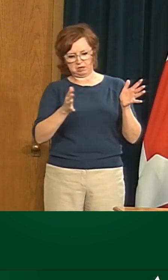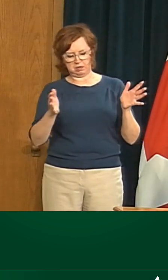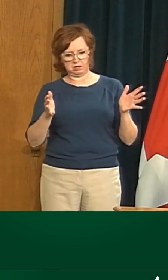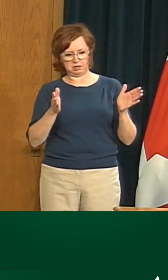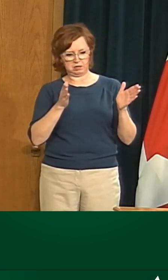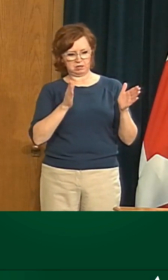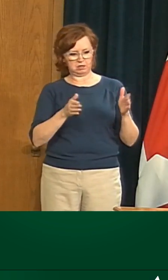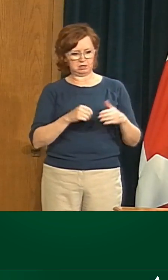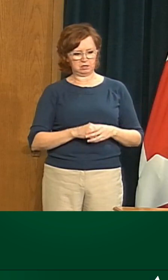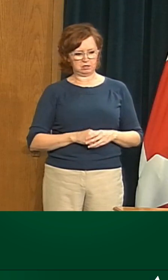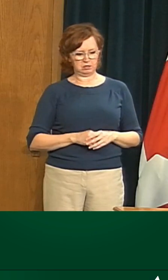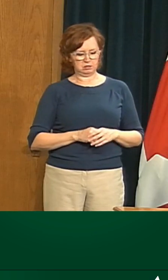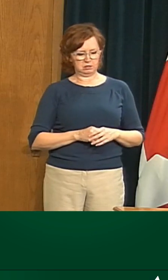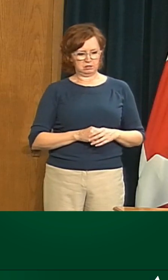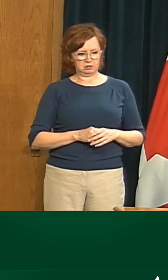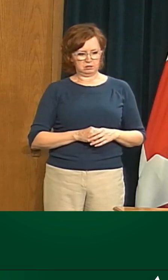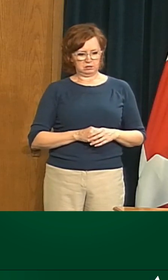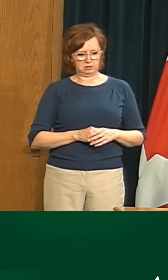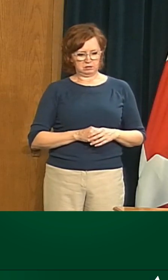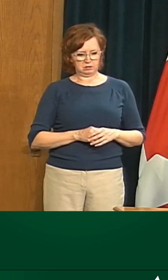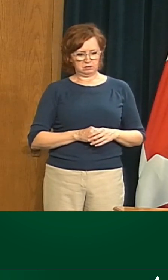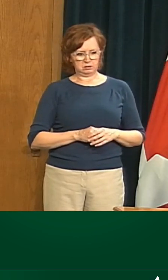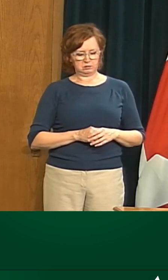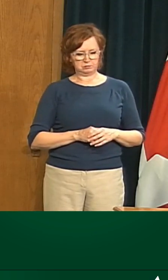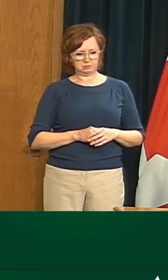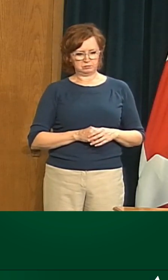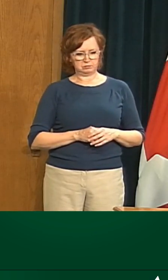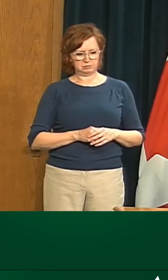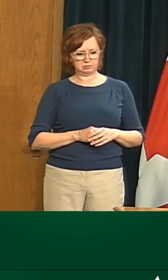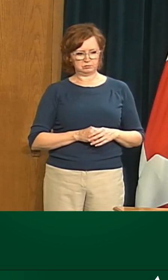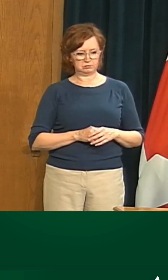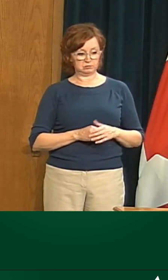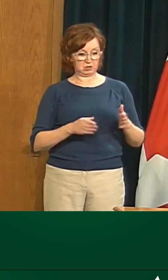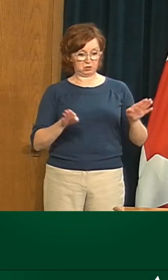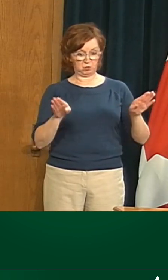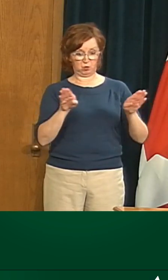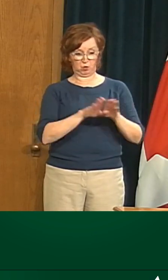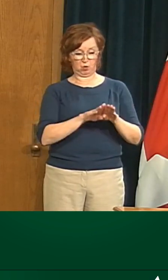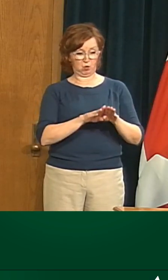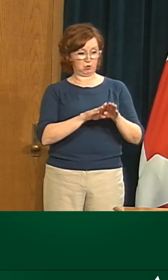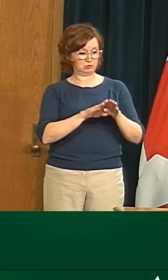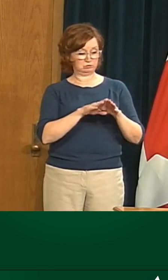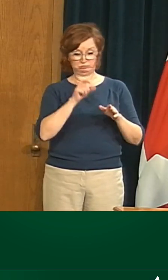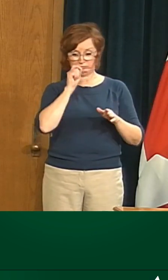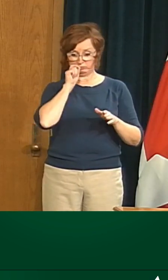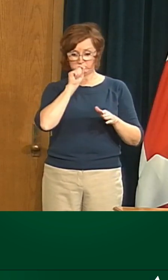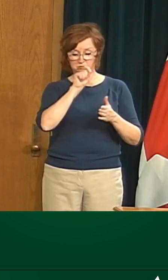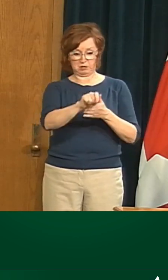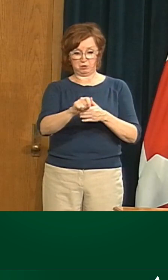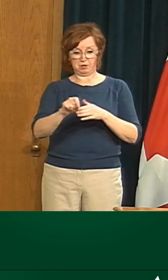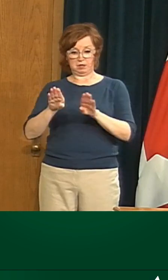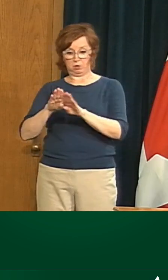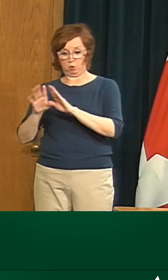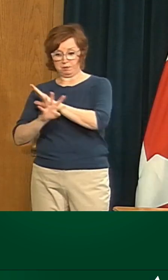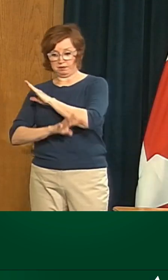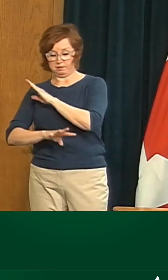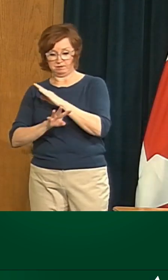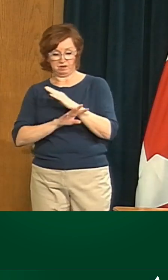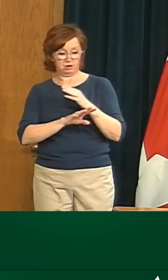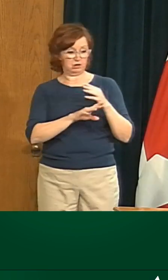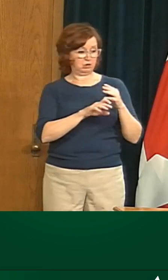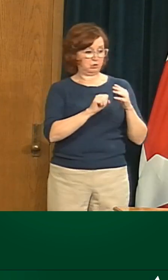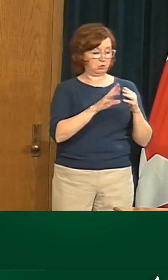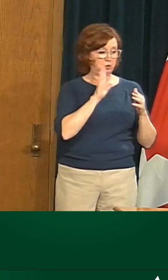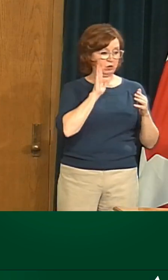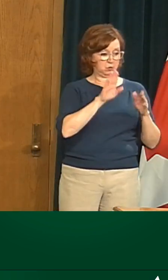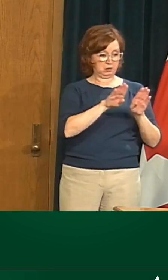year, or allow them to continue to be closed and hope to reopen this fall. So that's where